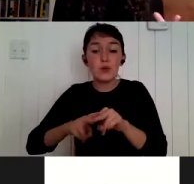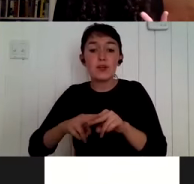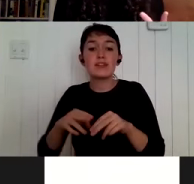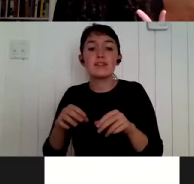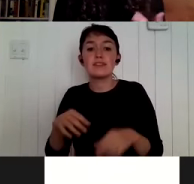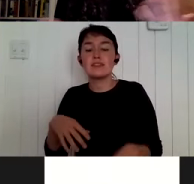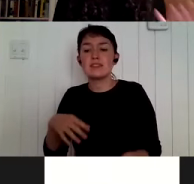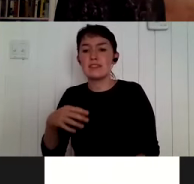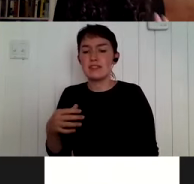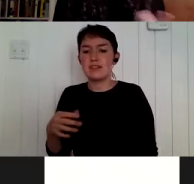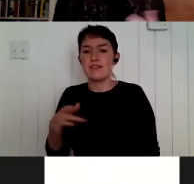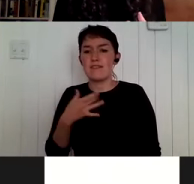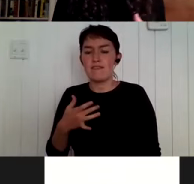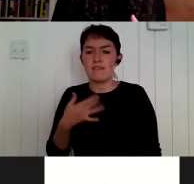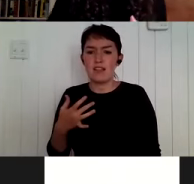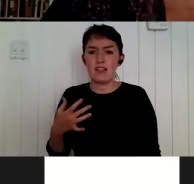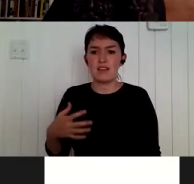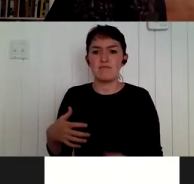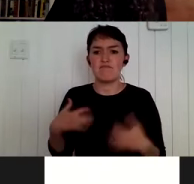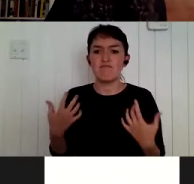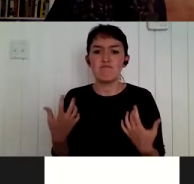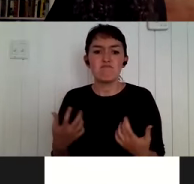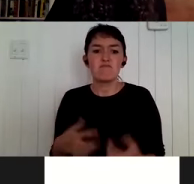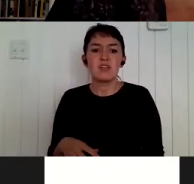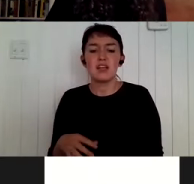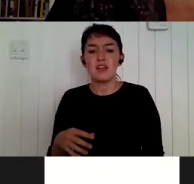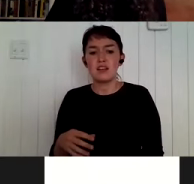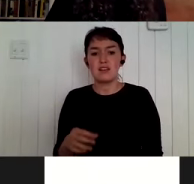risk-taking behaviors, and the desire for caloric foods.